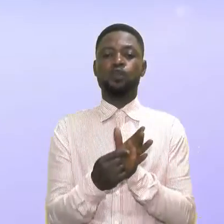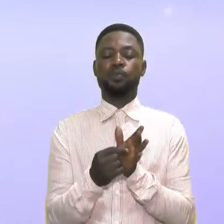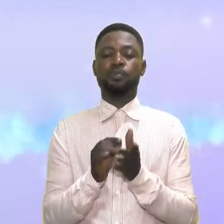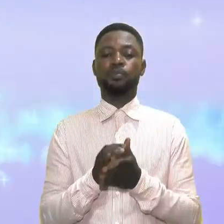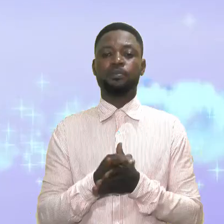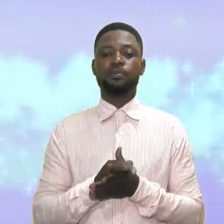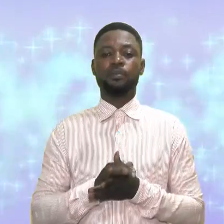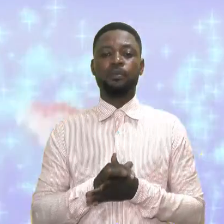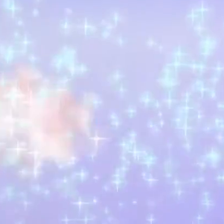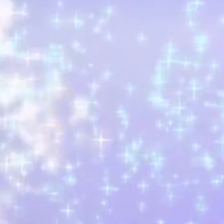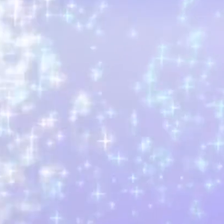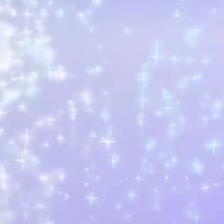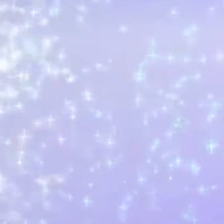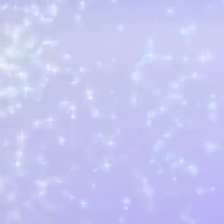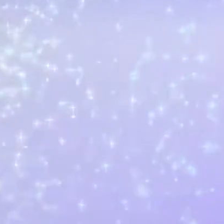I